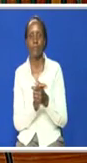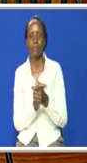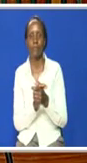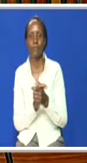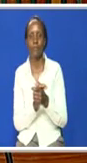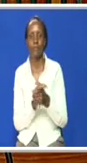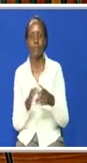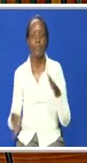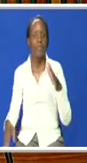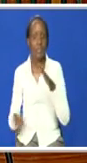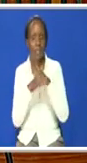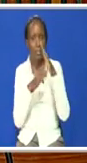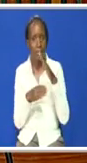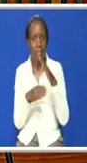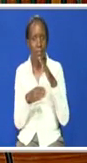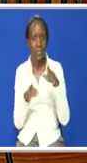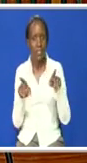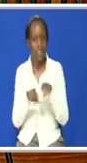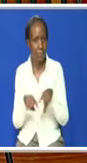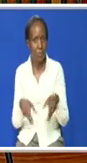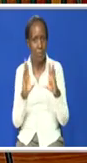Did you kick, Milana, like the teacher did?